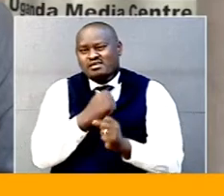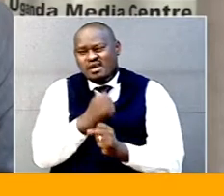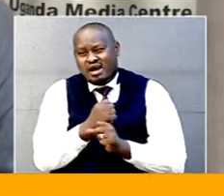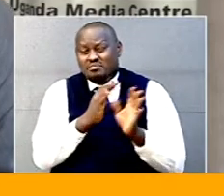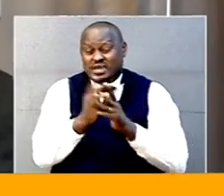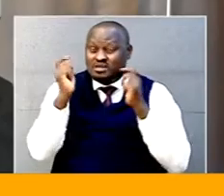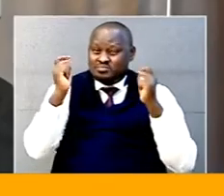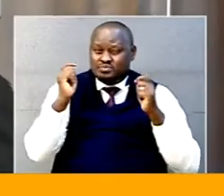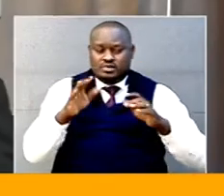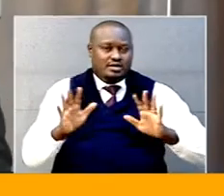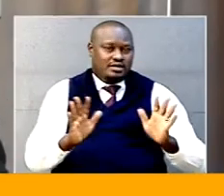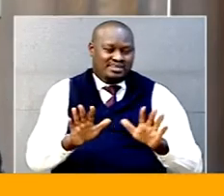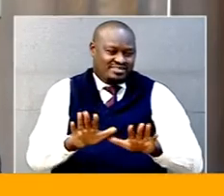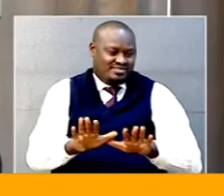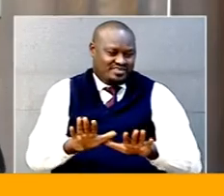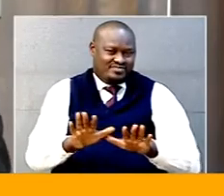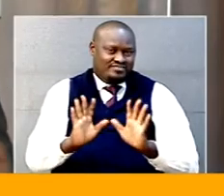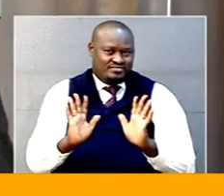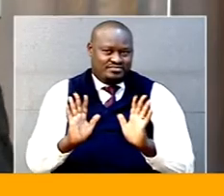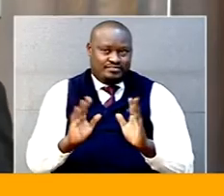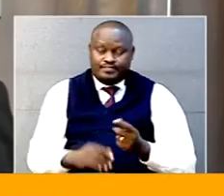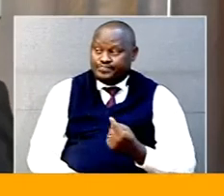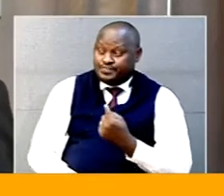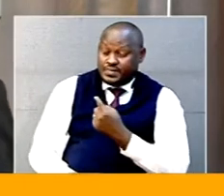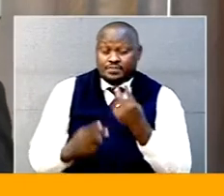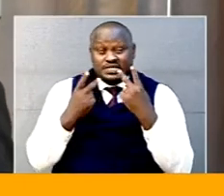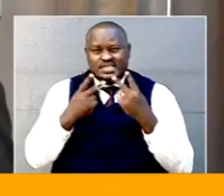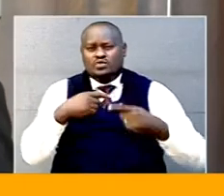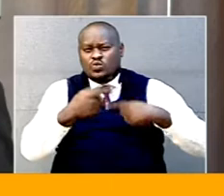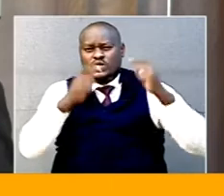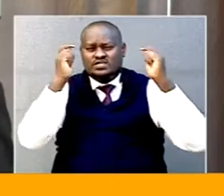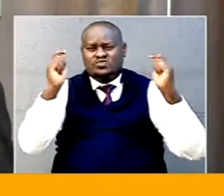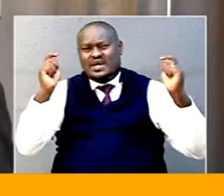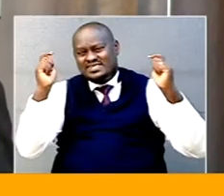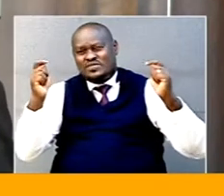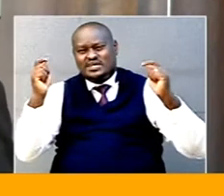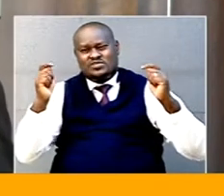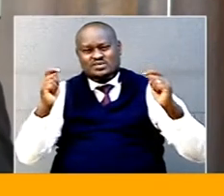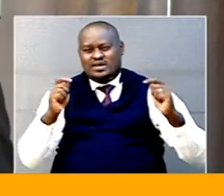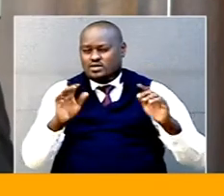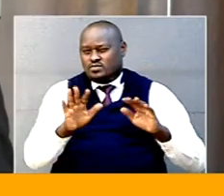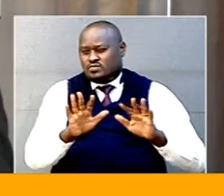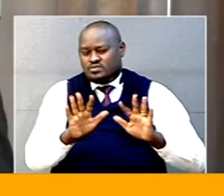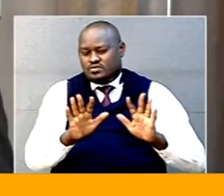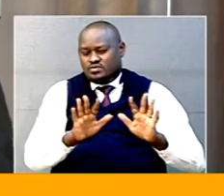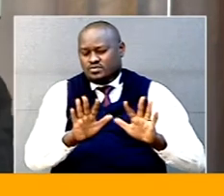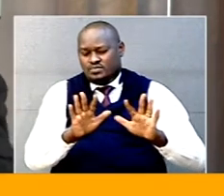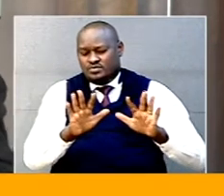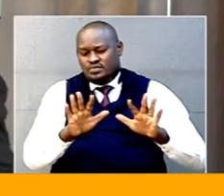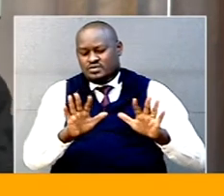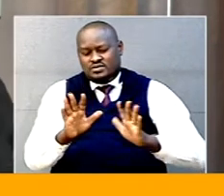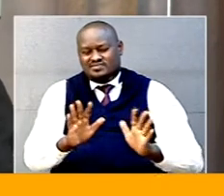their decision. No cause for extension of strike or industrial action. Not at all.